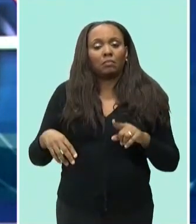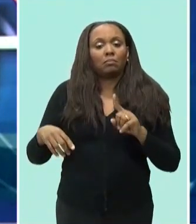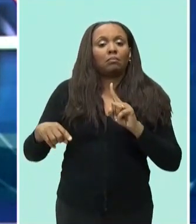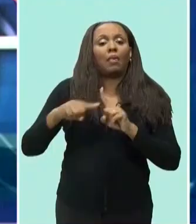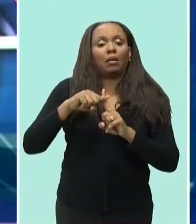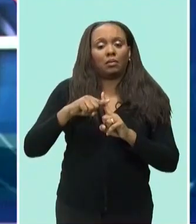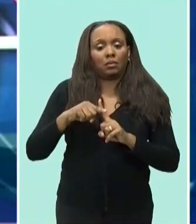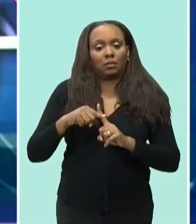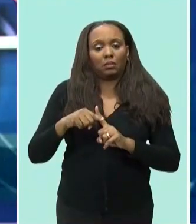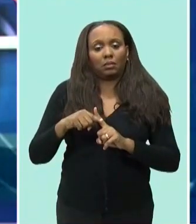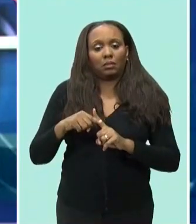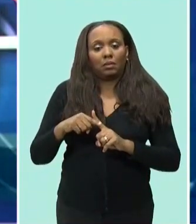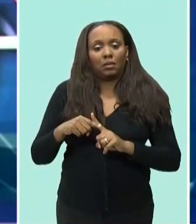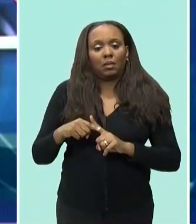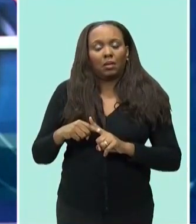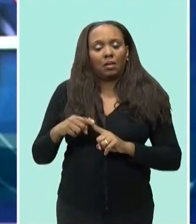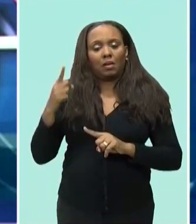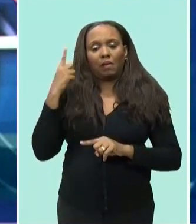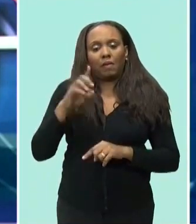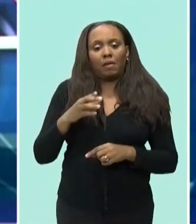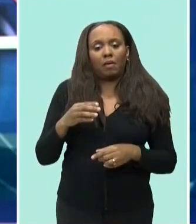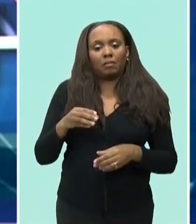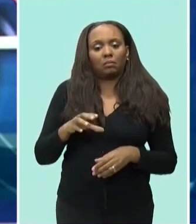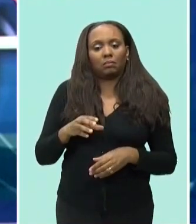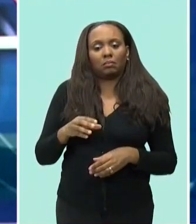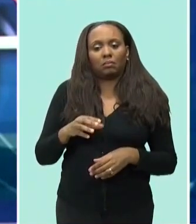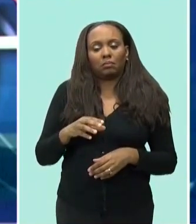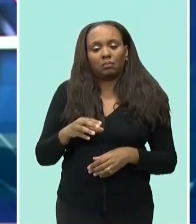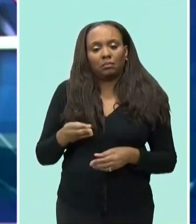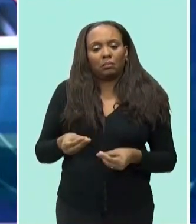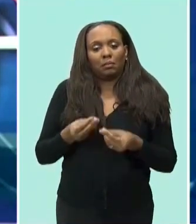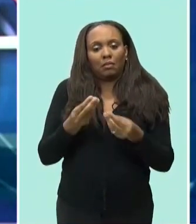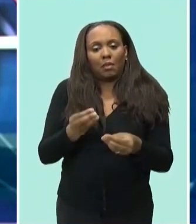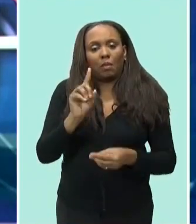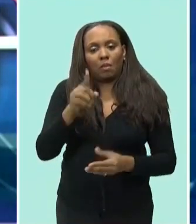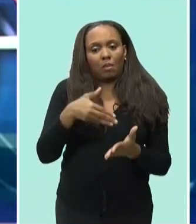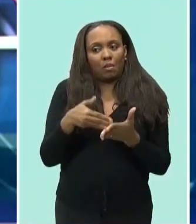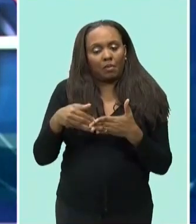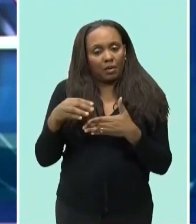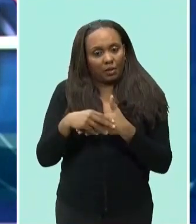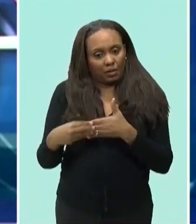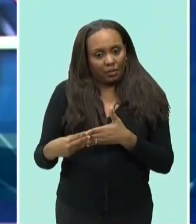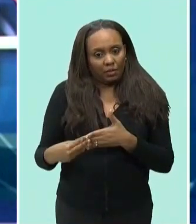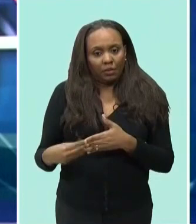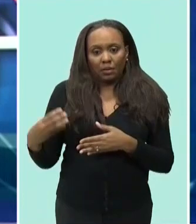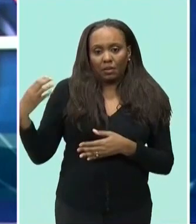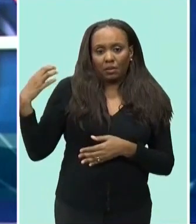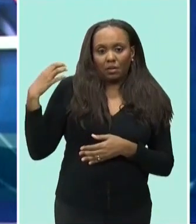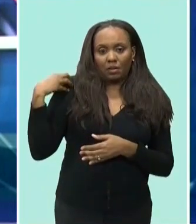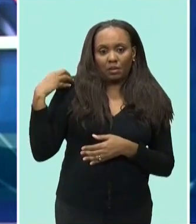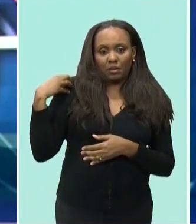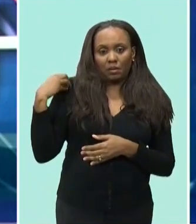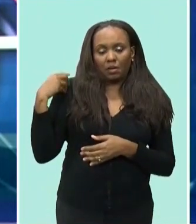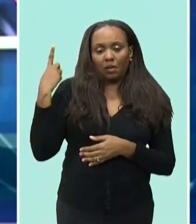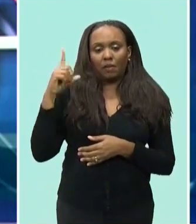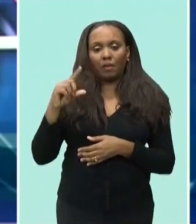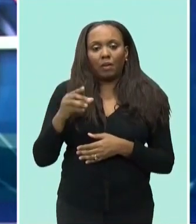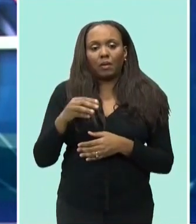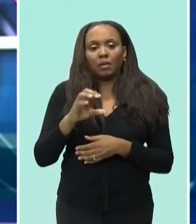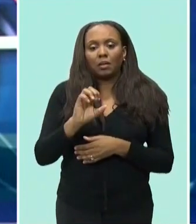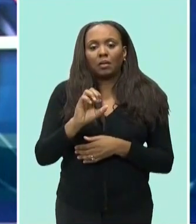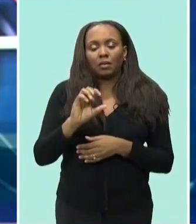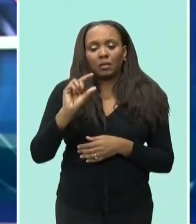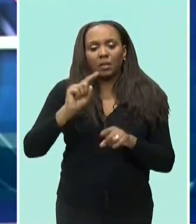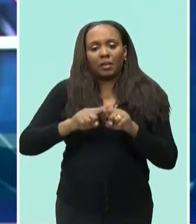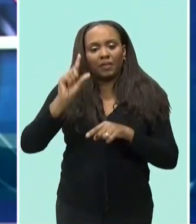responded positively to the airline's call for assistance by contributing $1 million. Chairman of the shareholder governments and